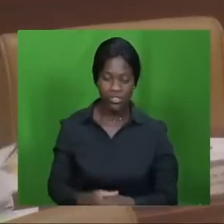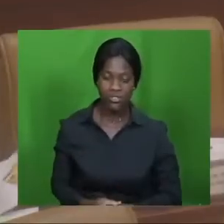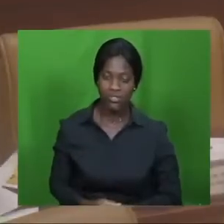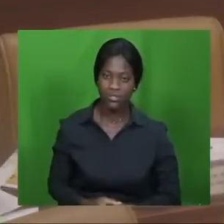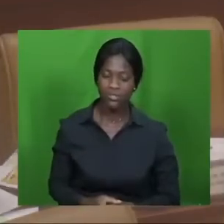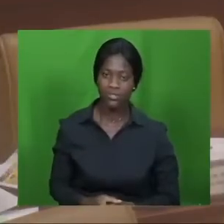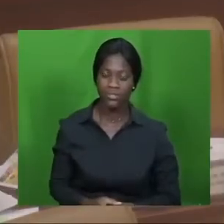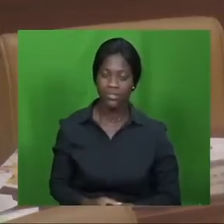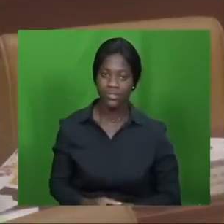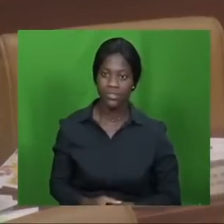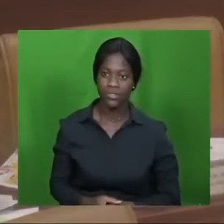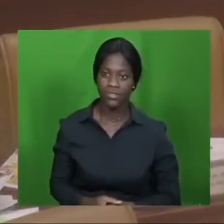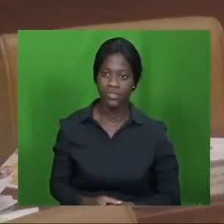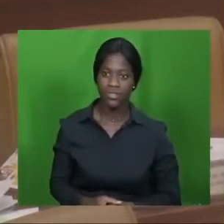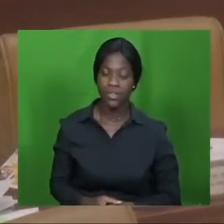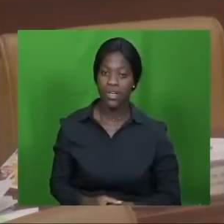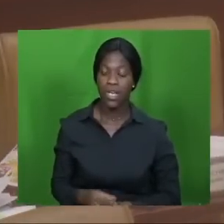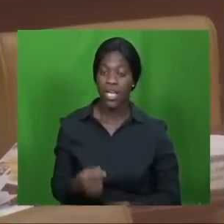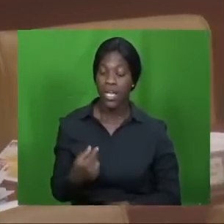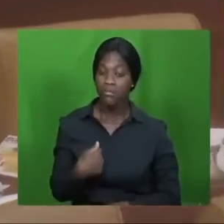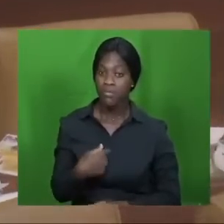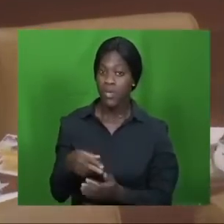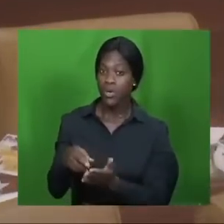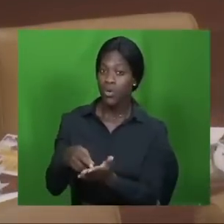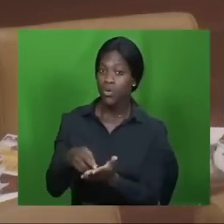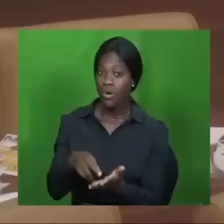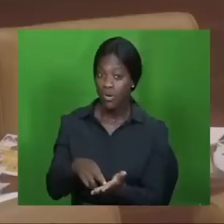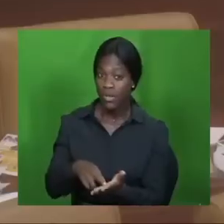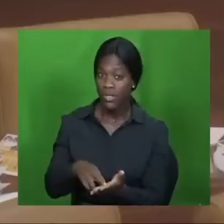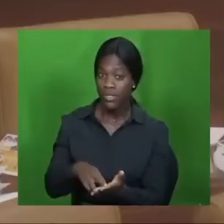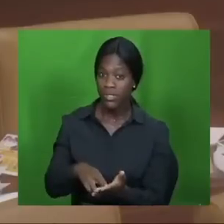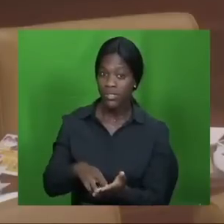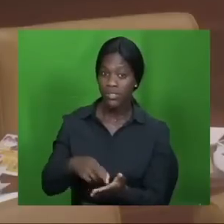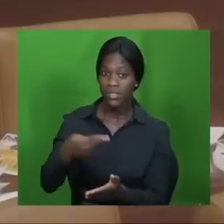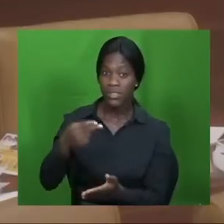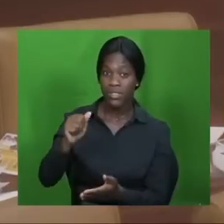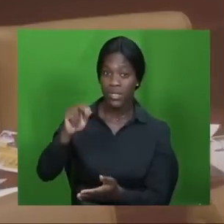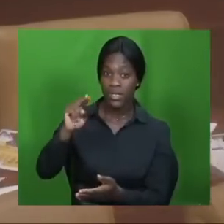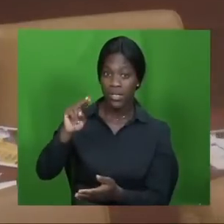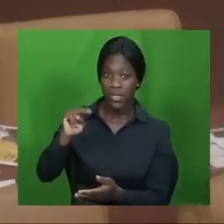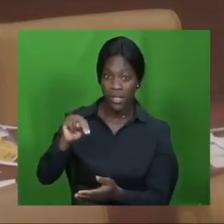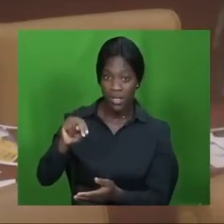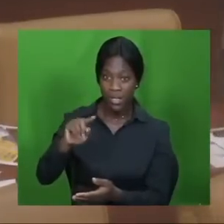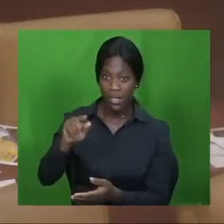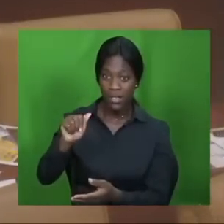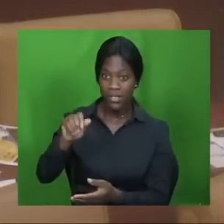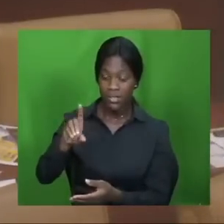I'd like to request that the Cancer Department